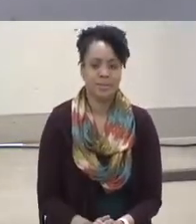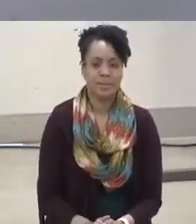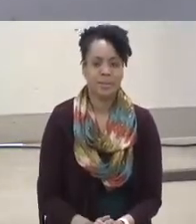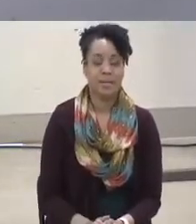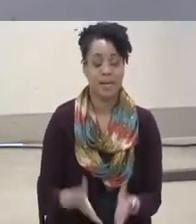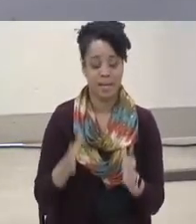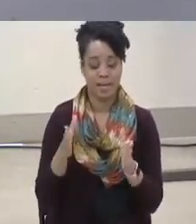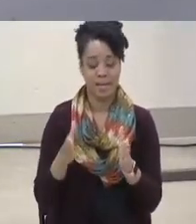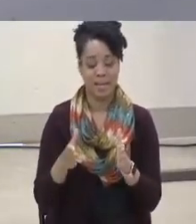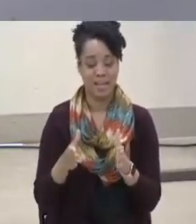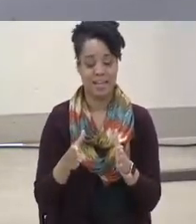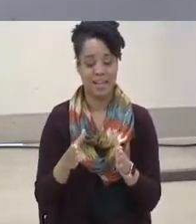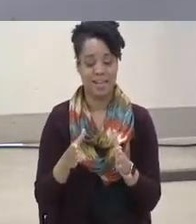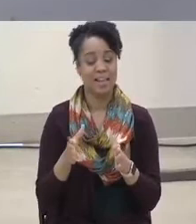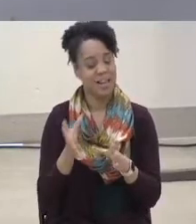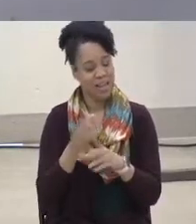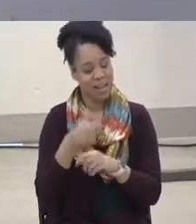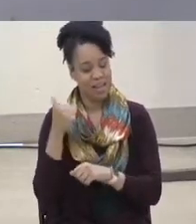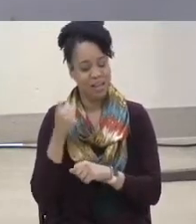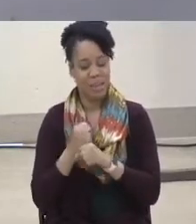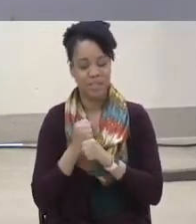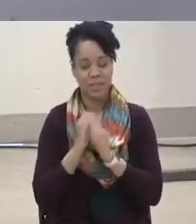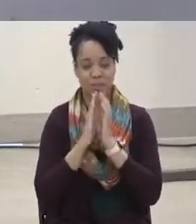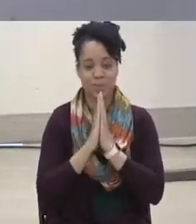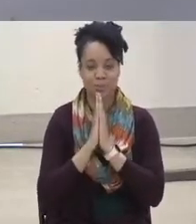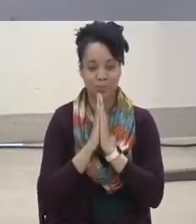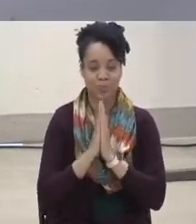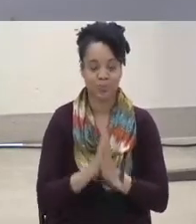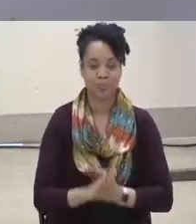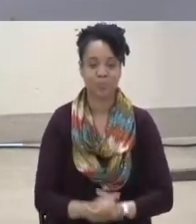Let's get back to prayer. Vamos a la oración.